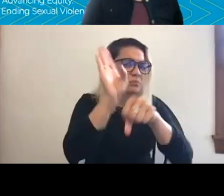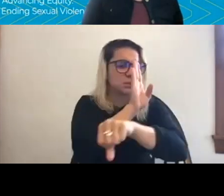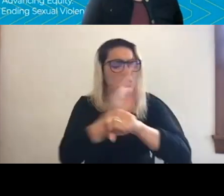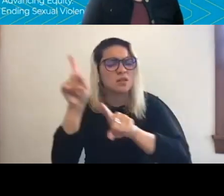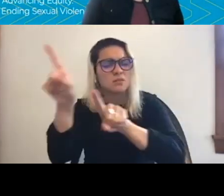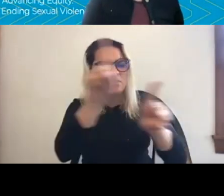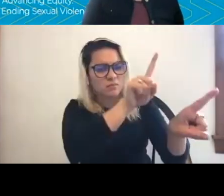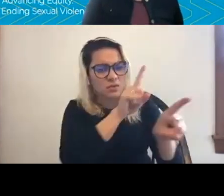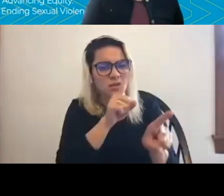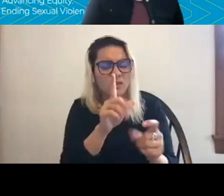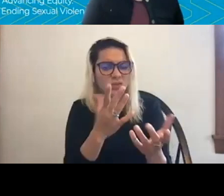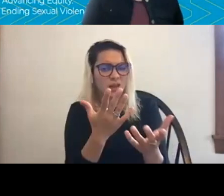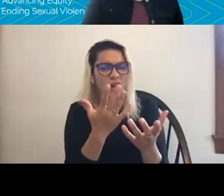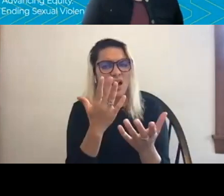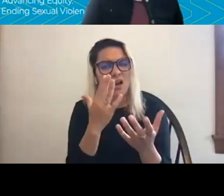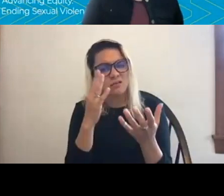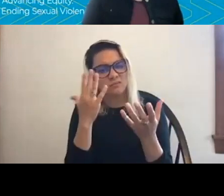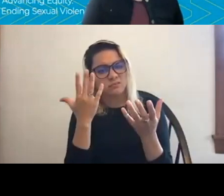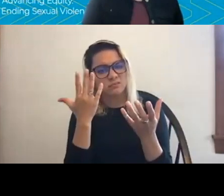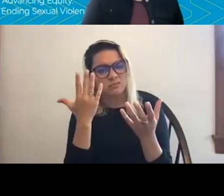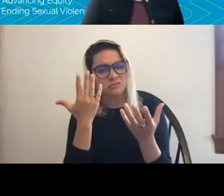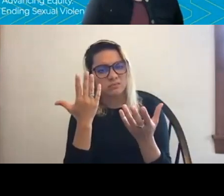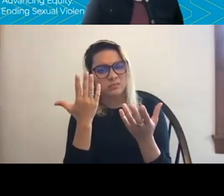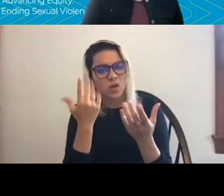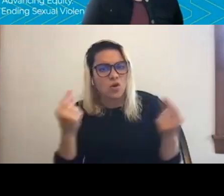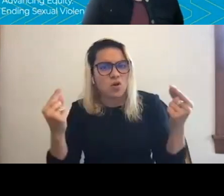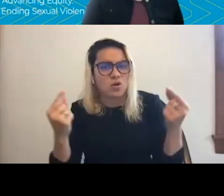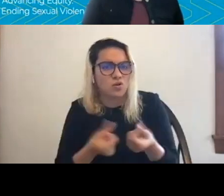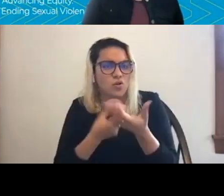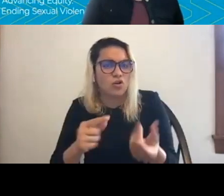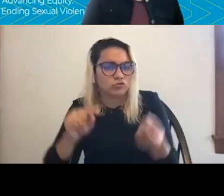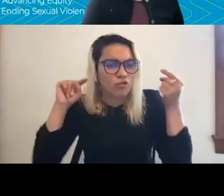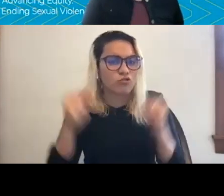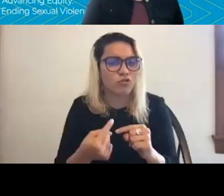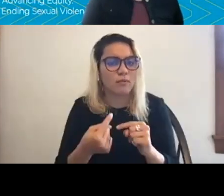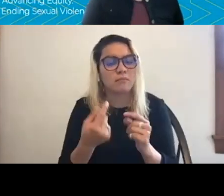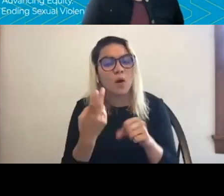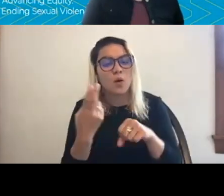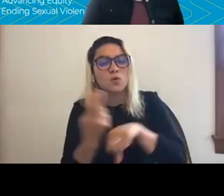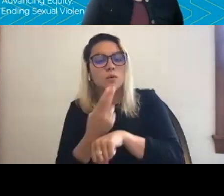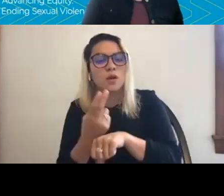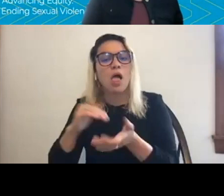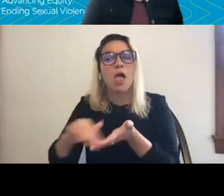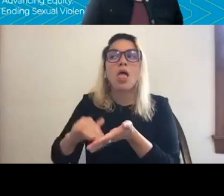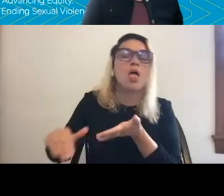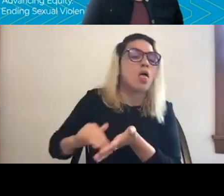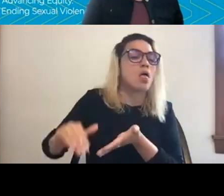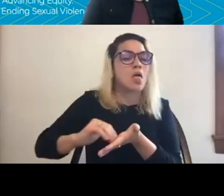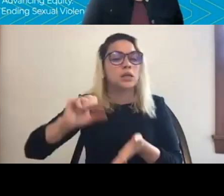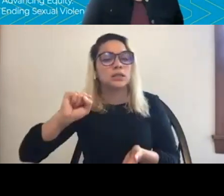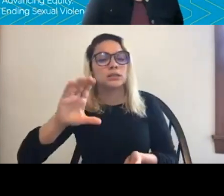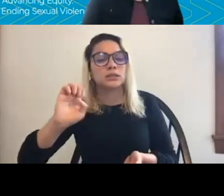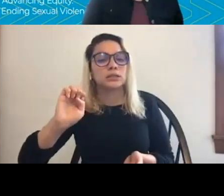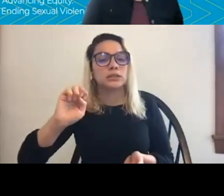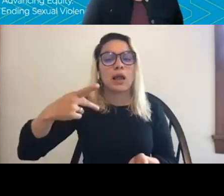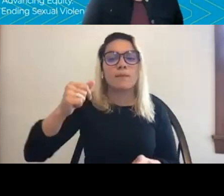many and harm and scapegoat and use harm and scapegoating to avoid responsibility. And so we get